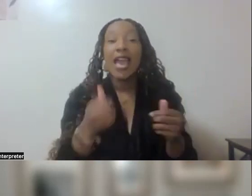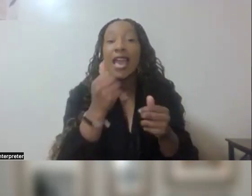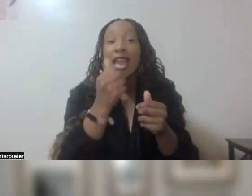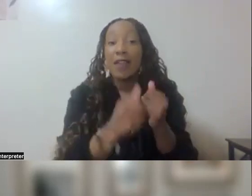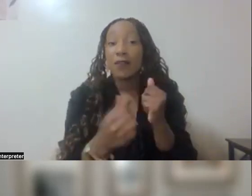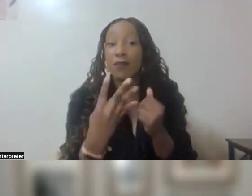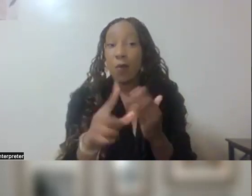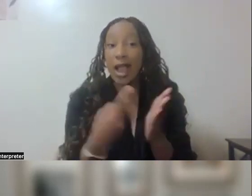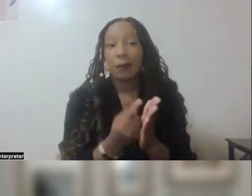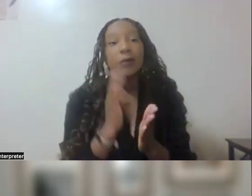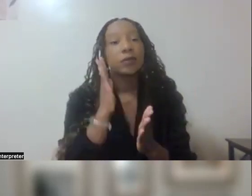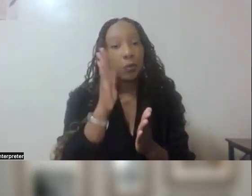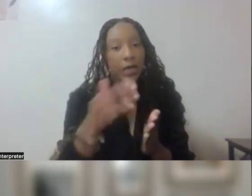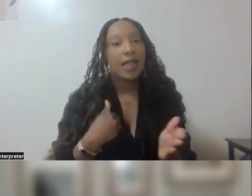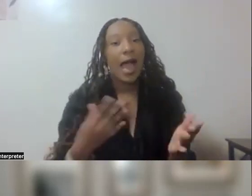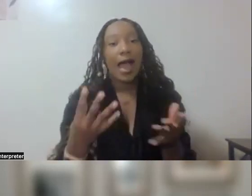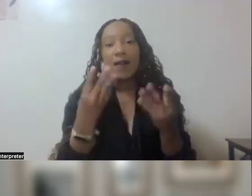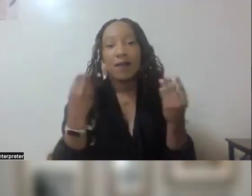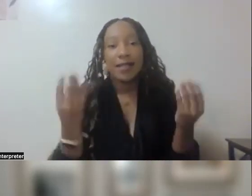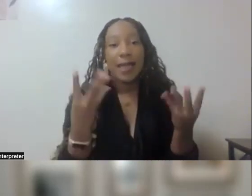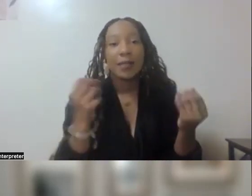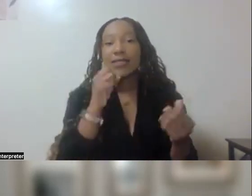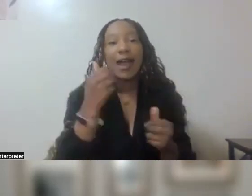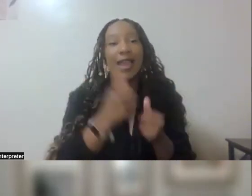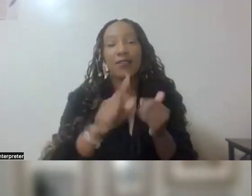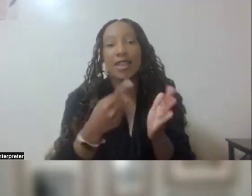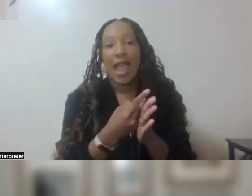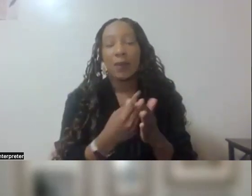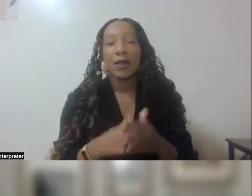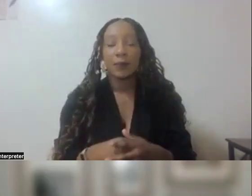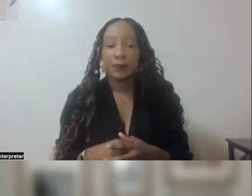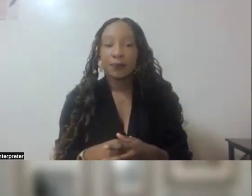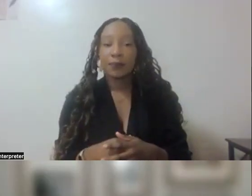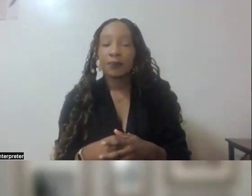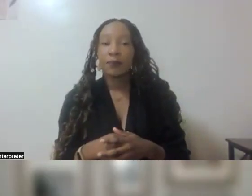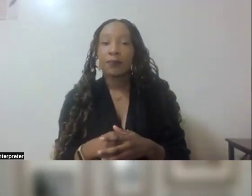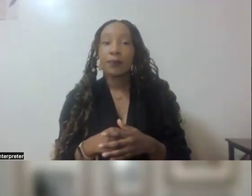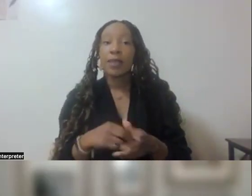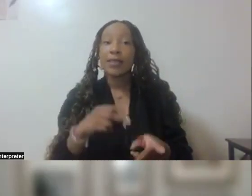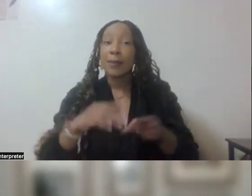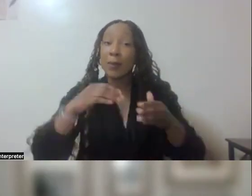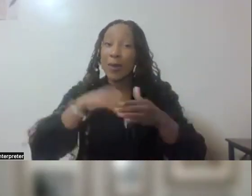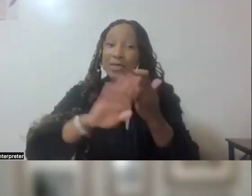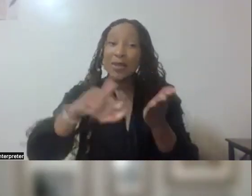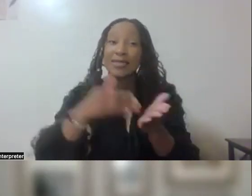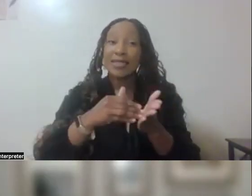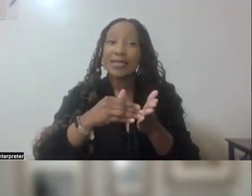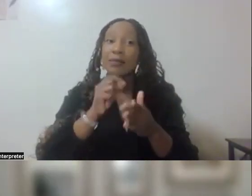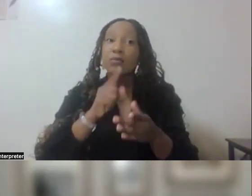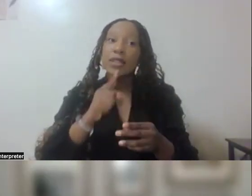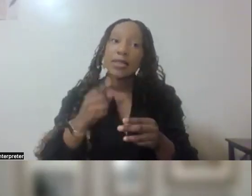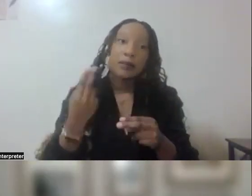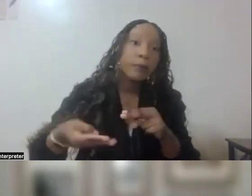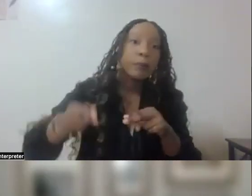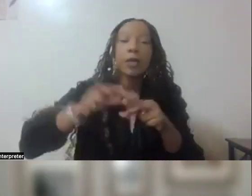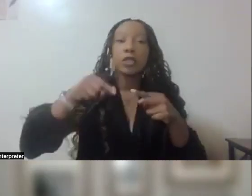math. The input to the center does go up on the weekends and evenings. Our protocols, which our EMTs and